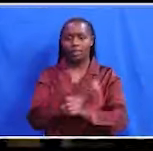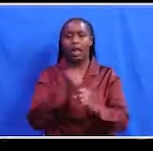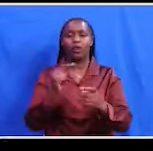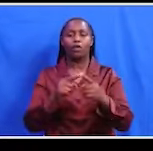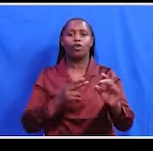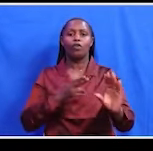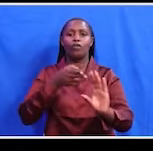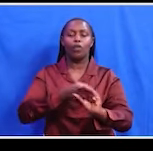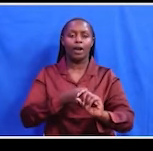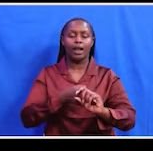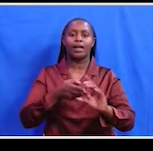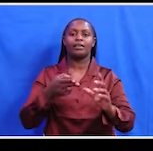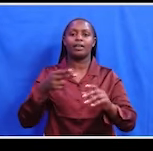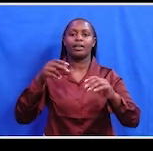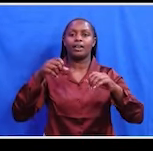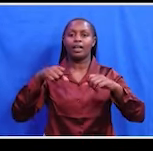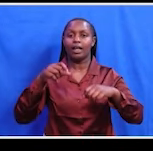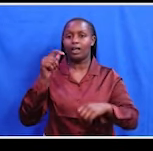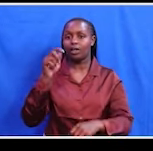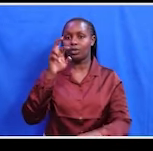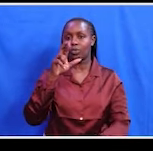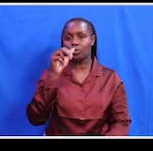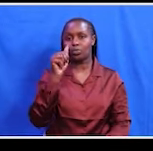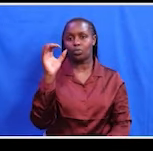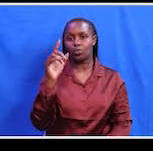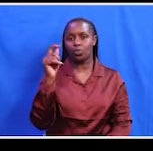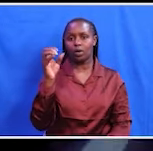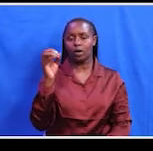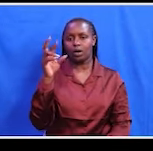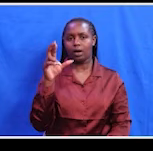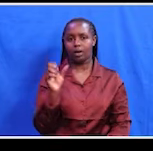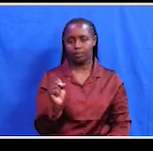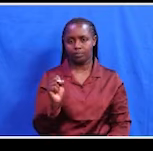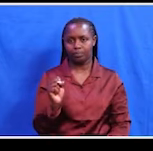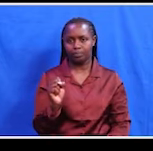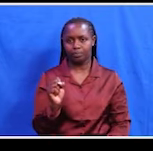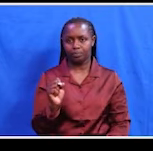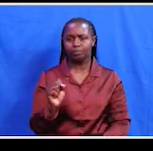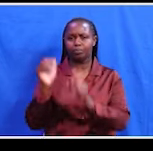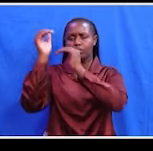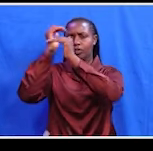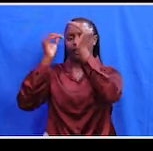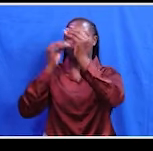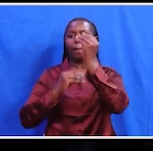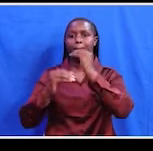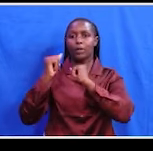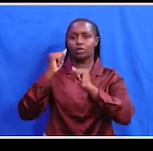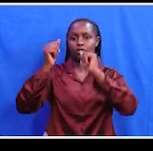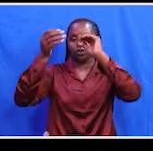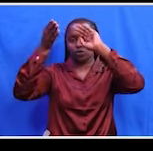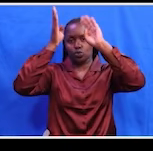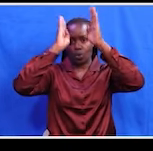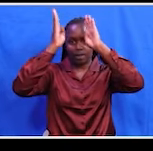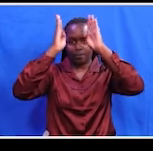tractors. The university bought donkeys. And, you know, at one time, this university used to have